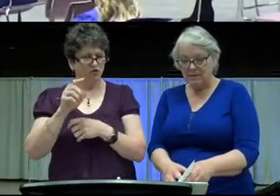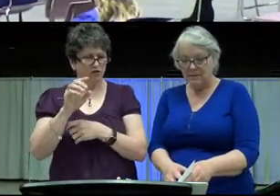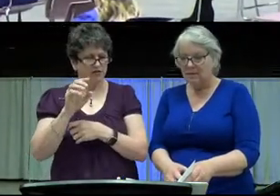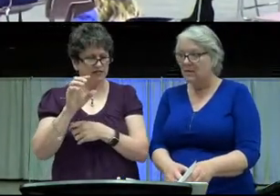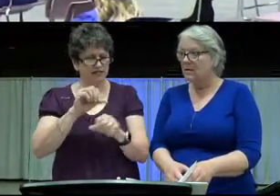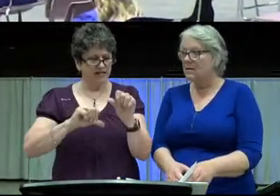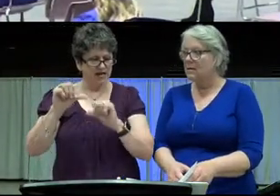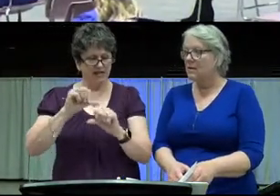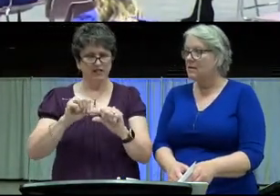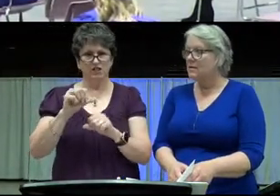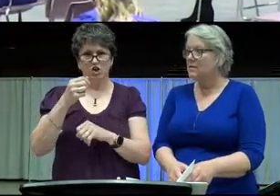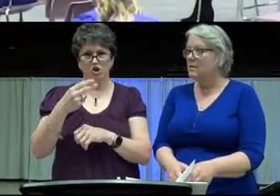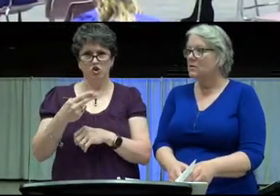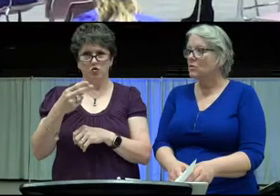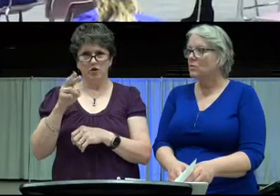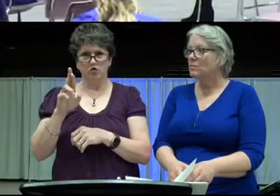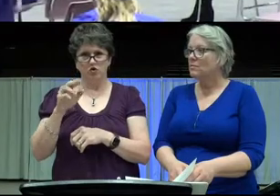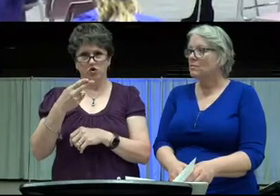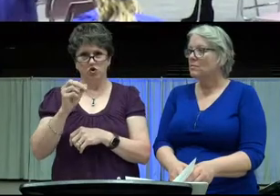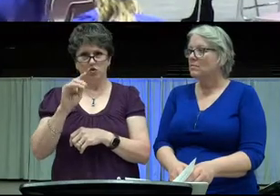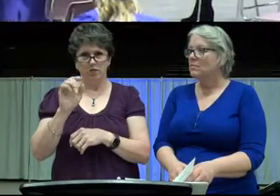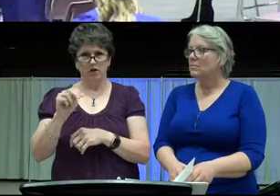laude.